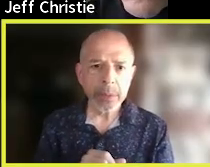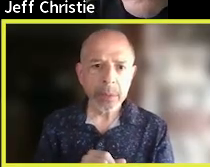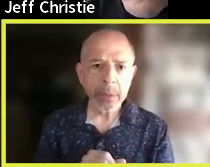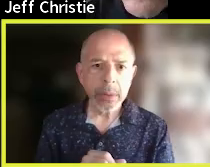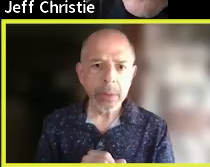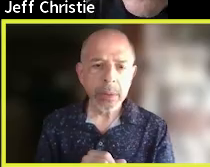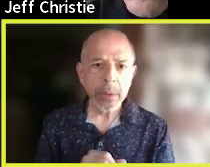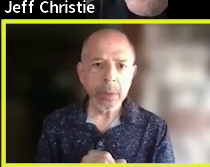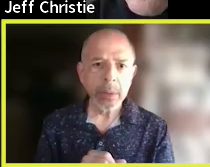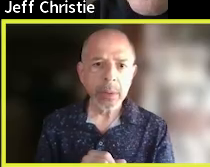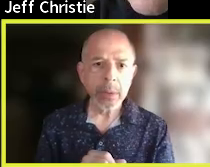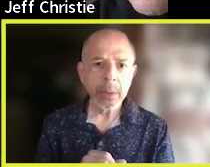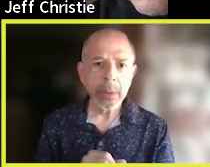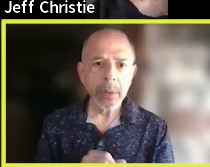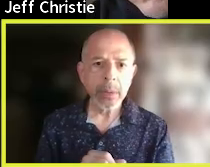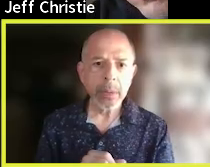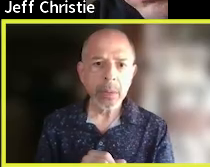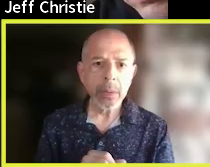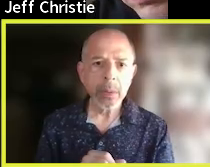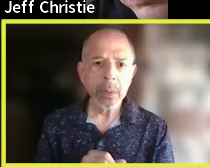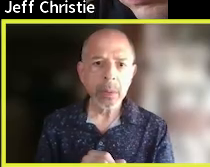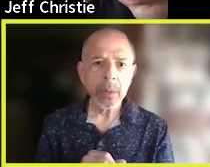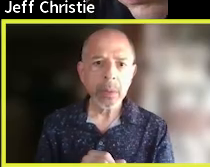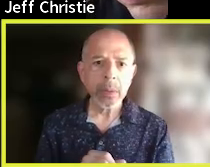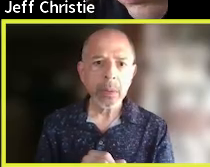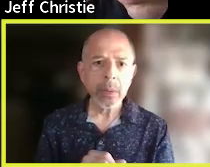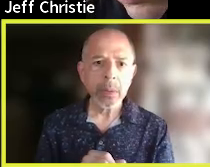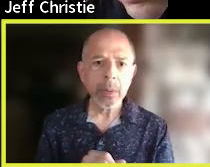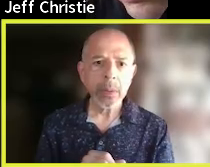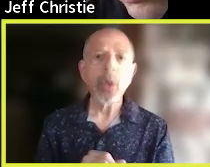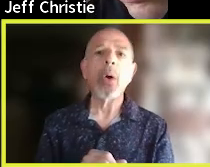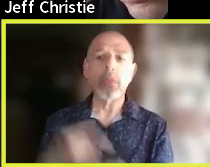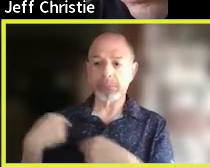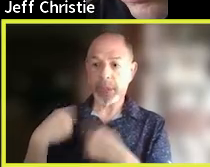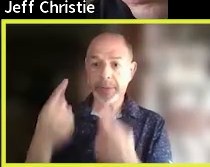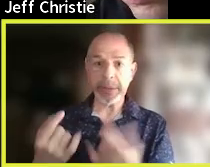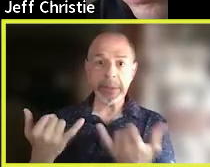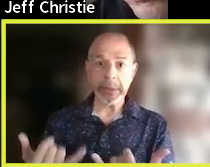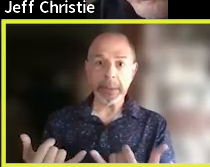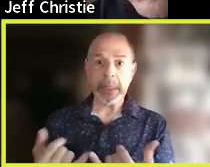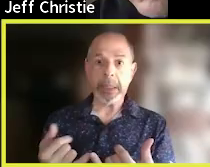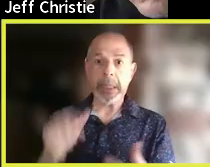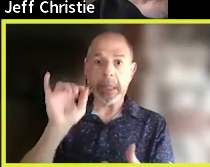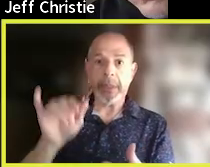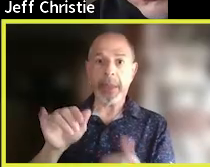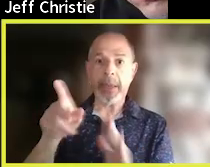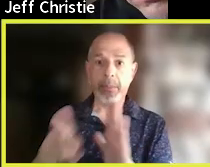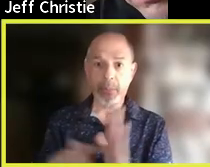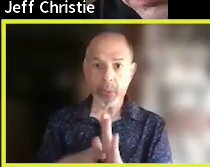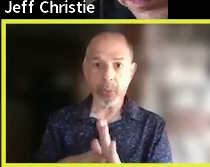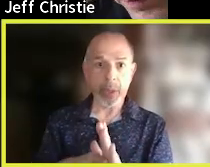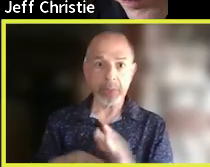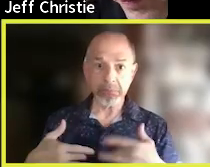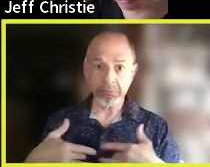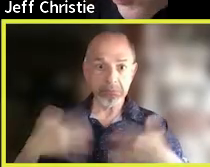you said, Deb, I'd like to see where that is at as of today. Well, you do it. So why don't as you, of why don't you today, tell us? I thought you